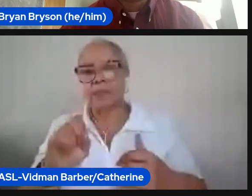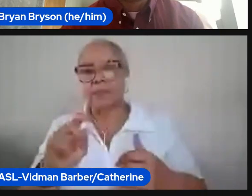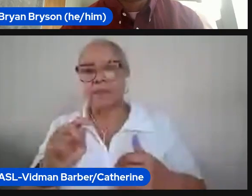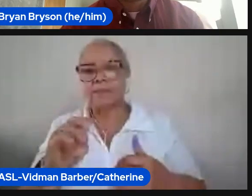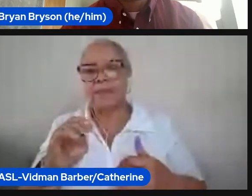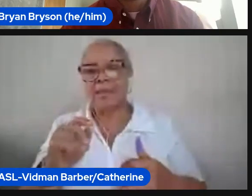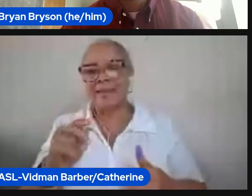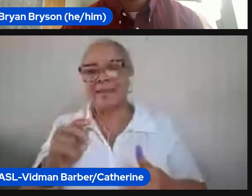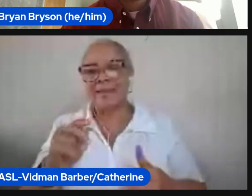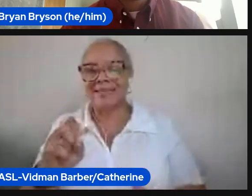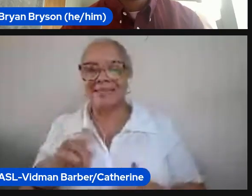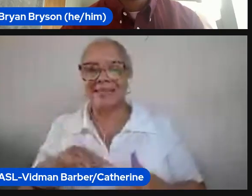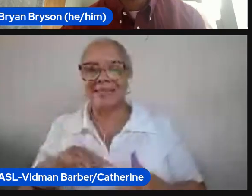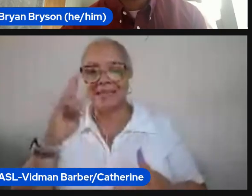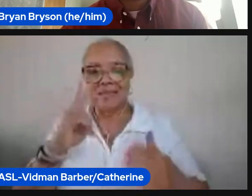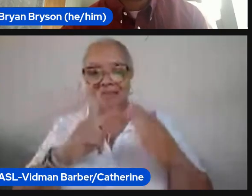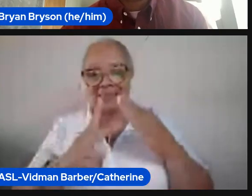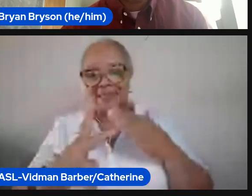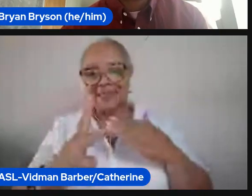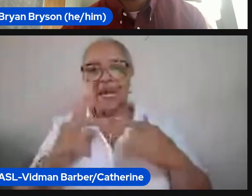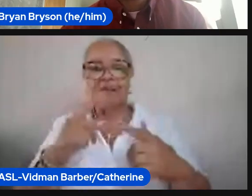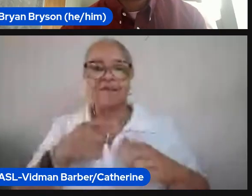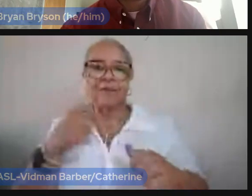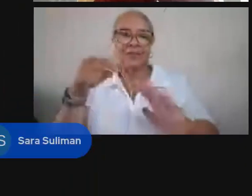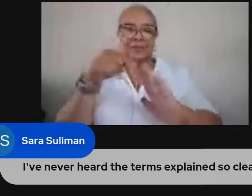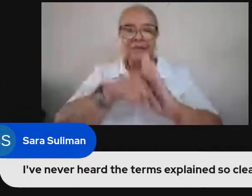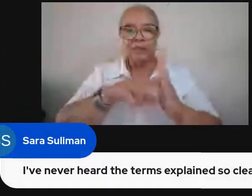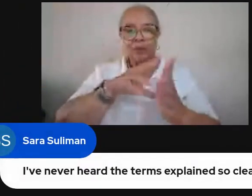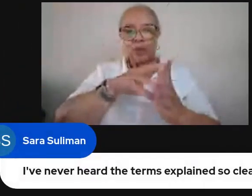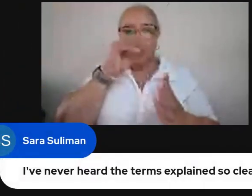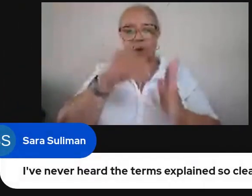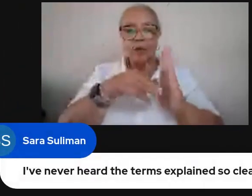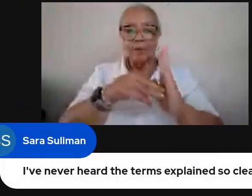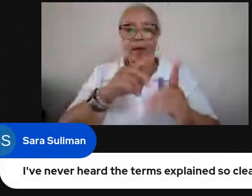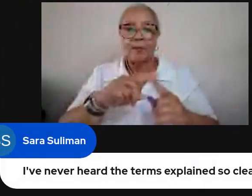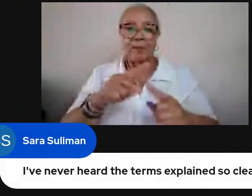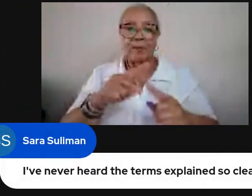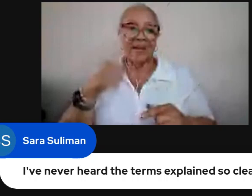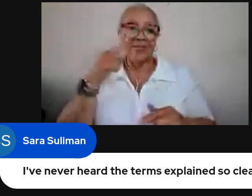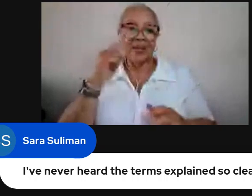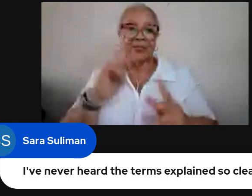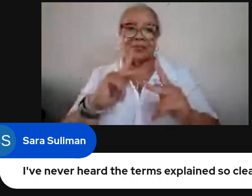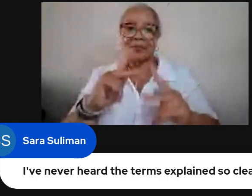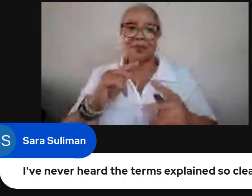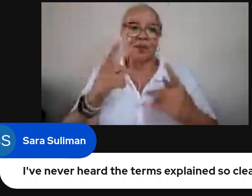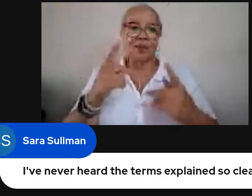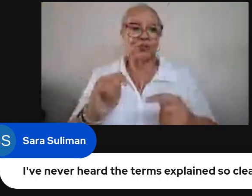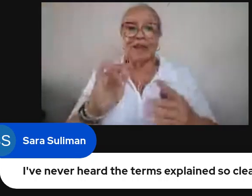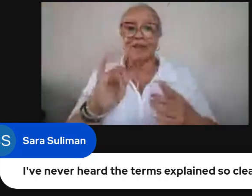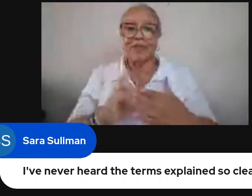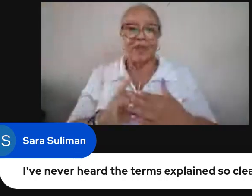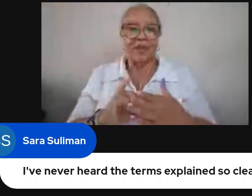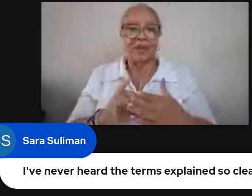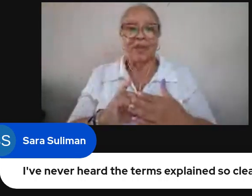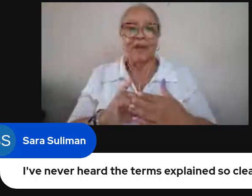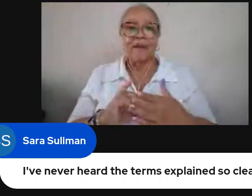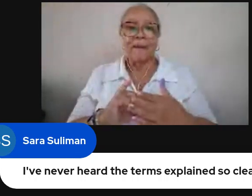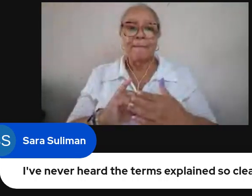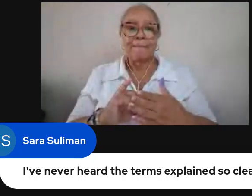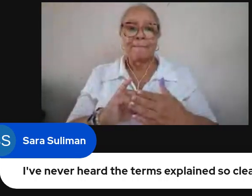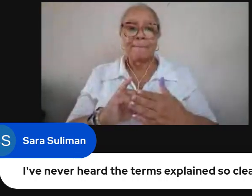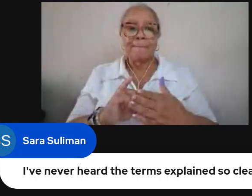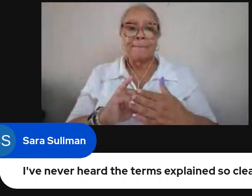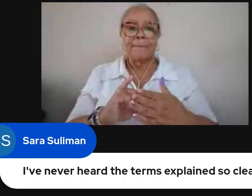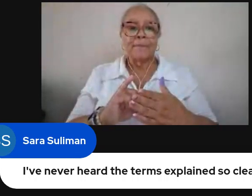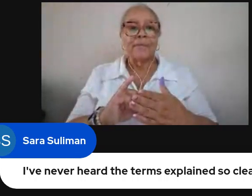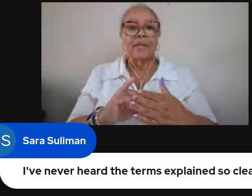insight from these really deep learning models, but I think people are trying that. And I think the other